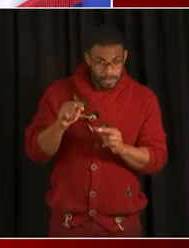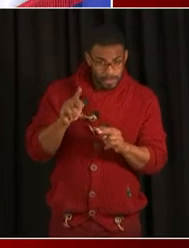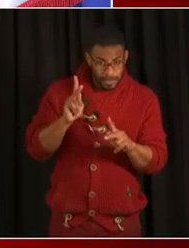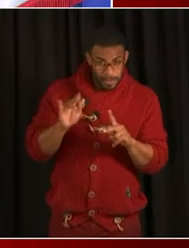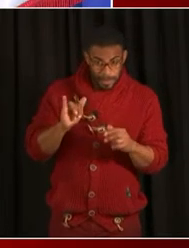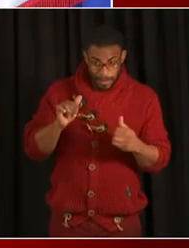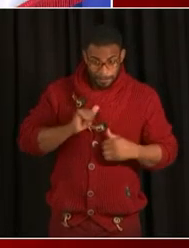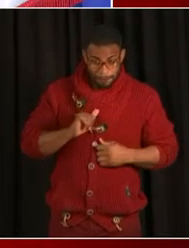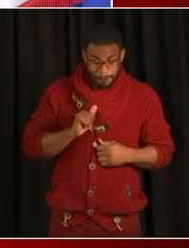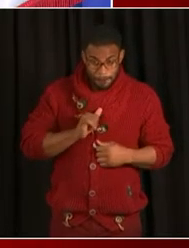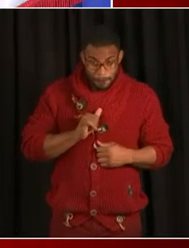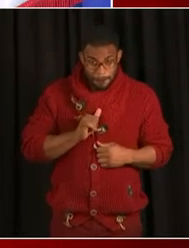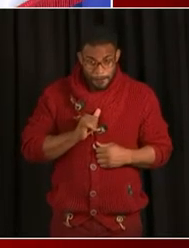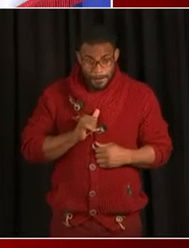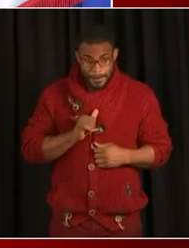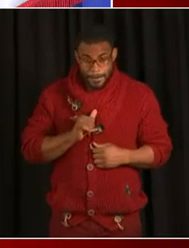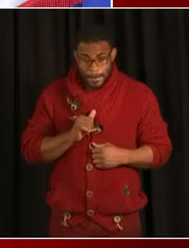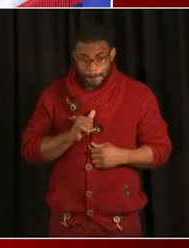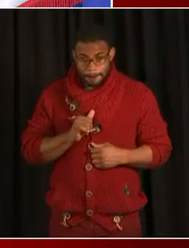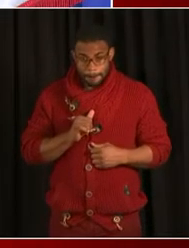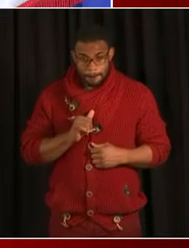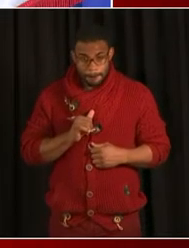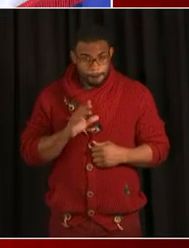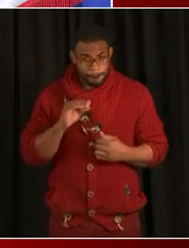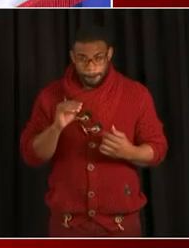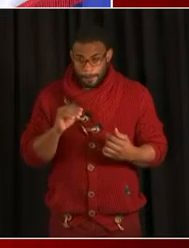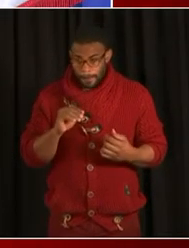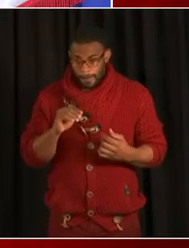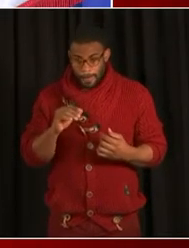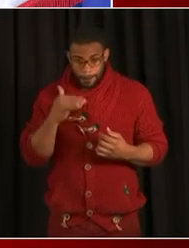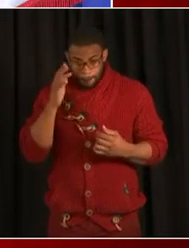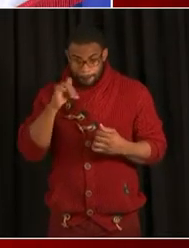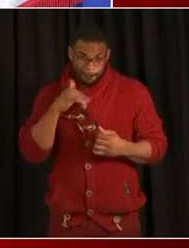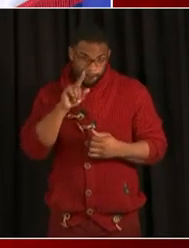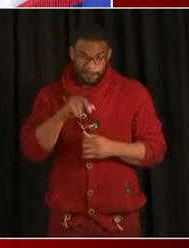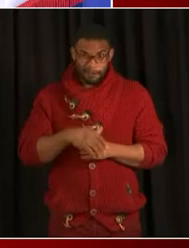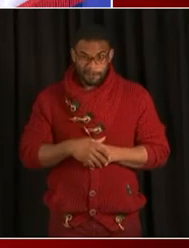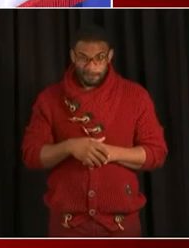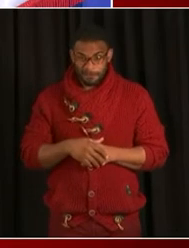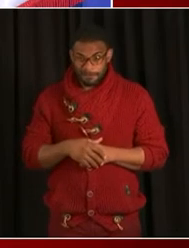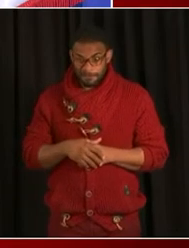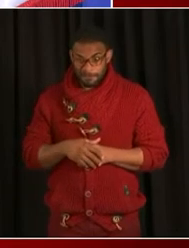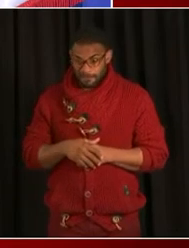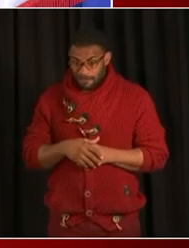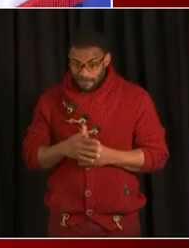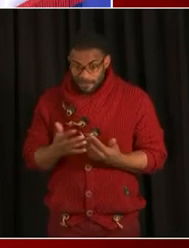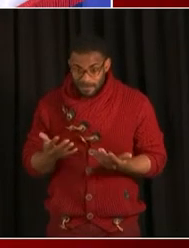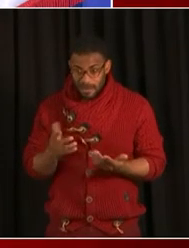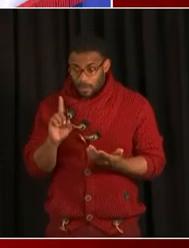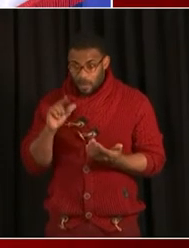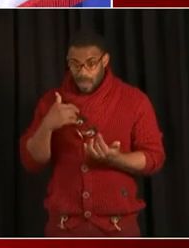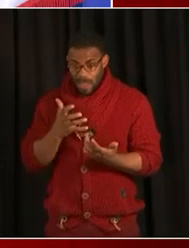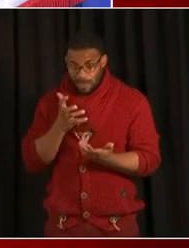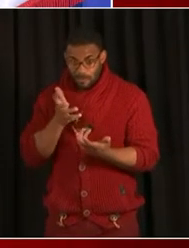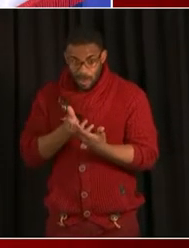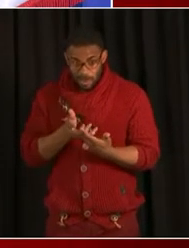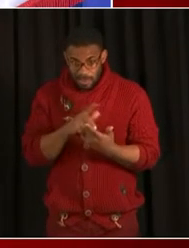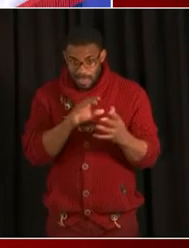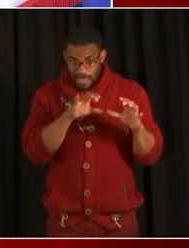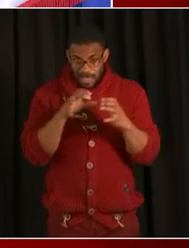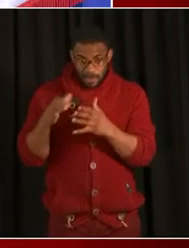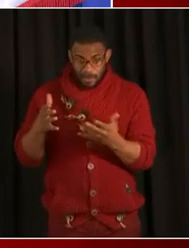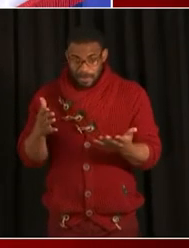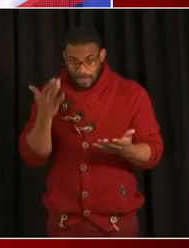at people like myself. And I guess that's my question. Where do I fall in